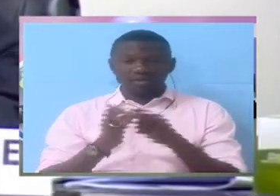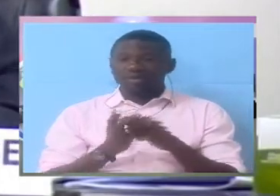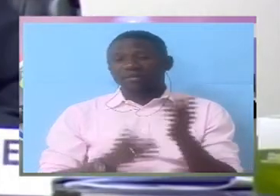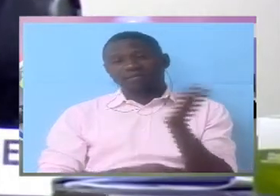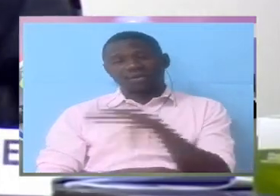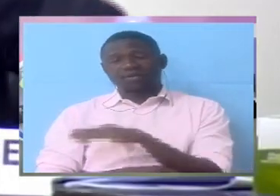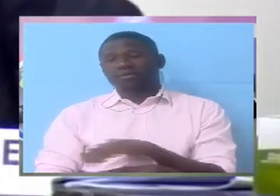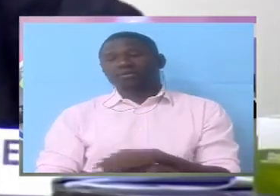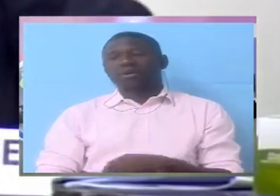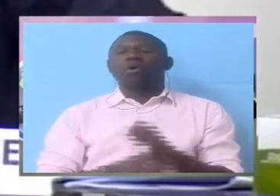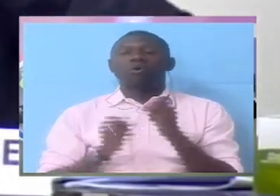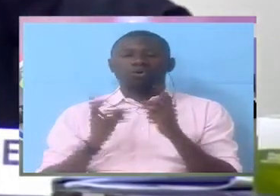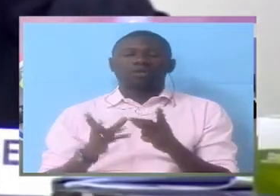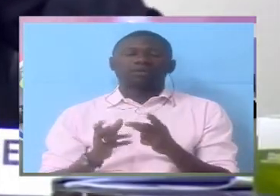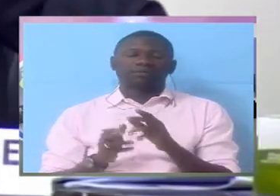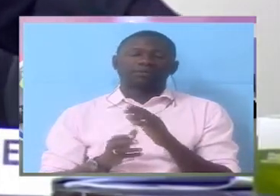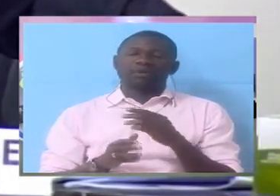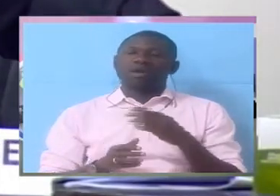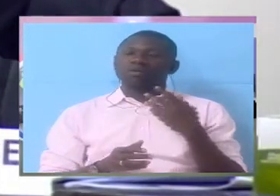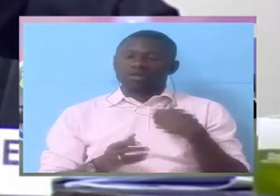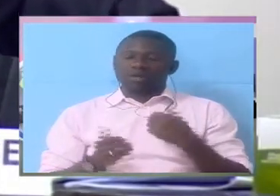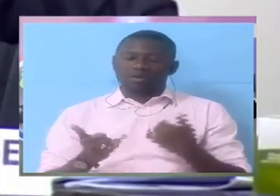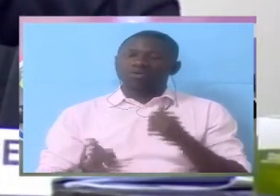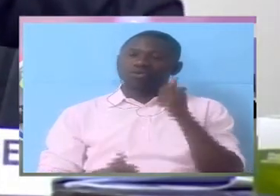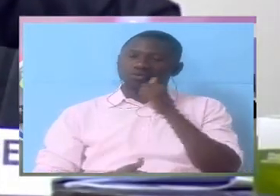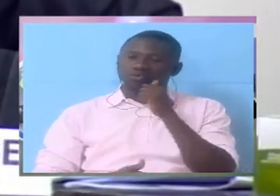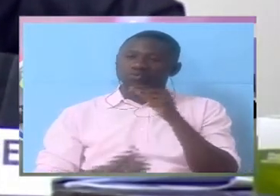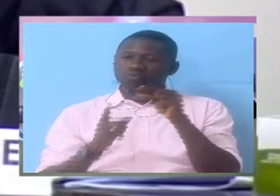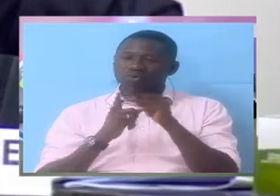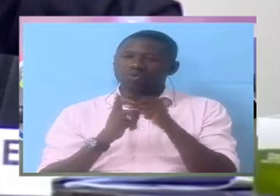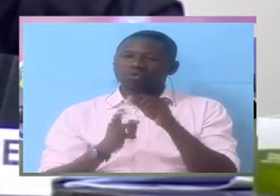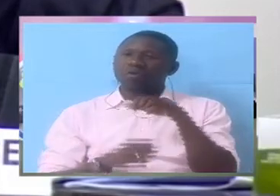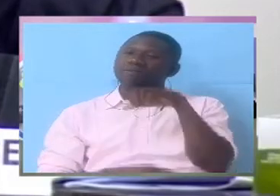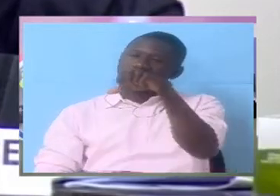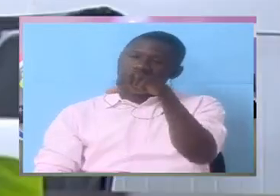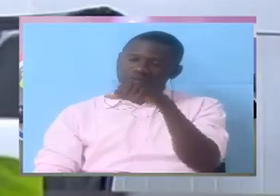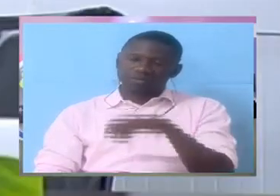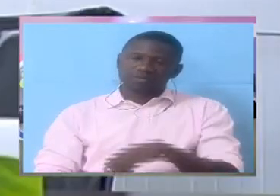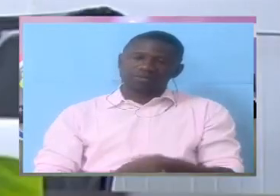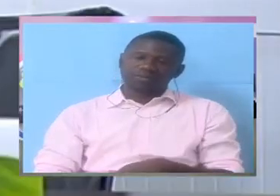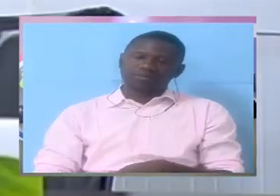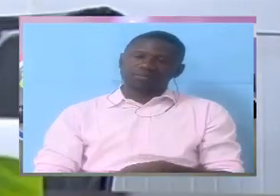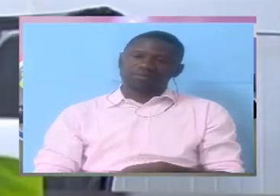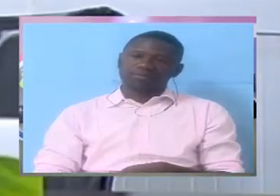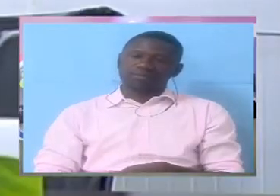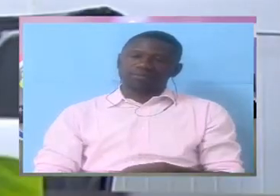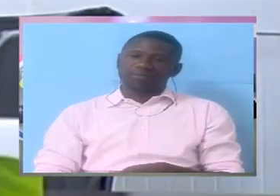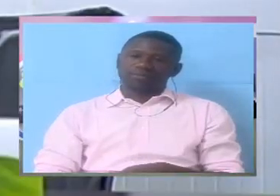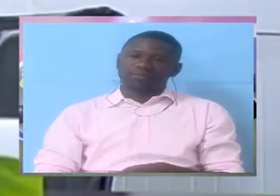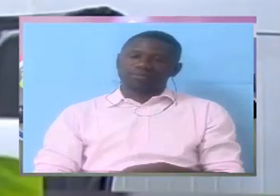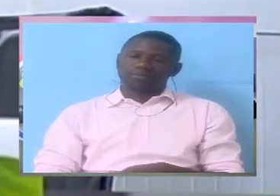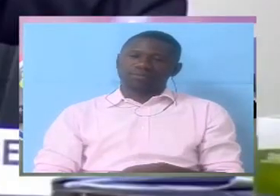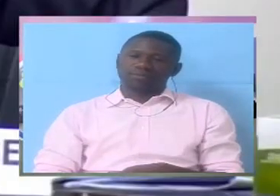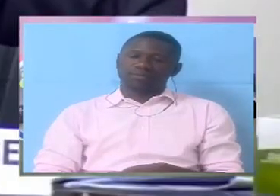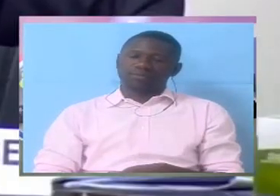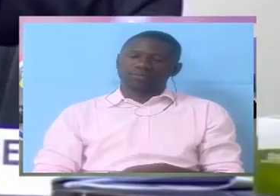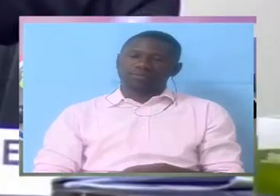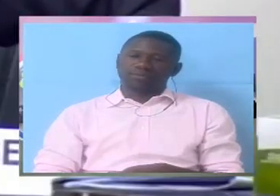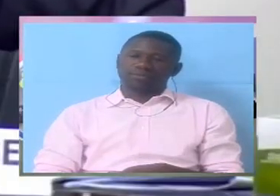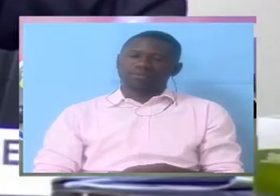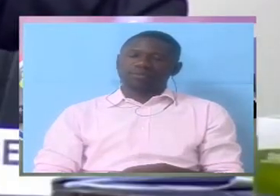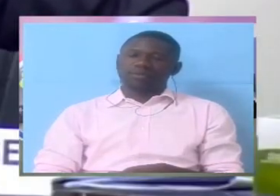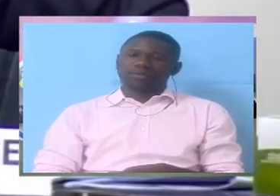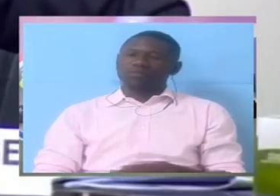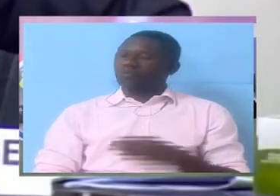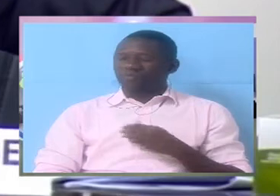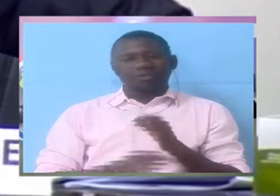you said it was only two, that was false. With courtesy, please. Well, I am being